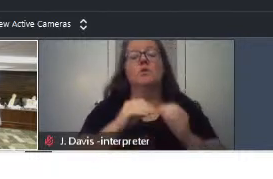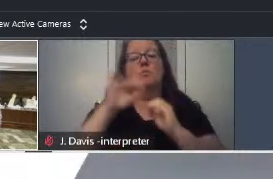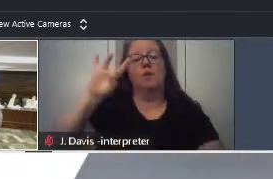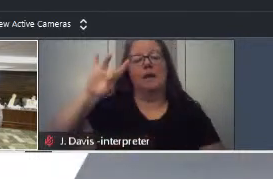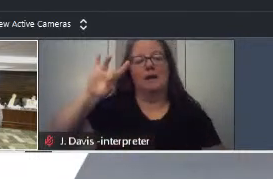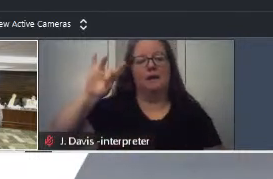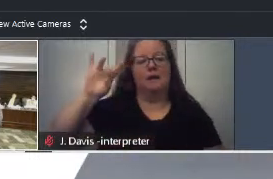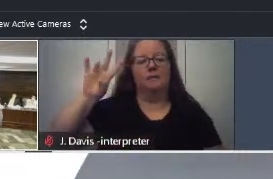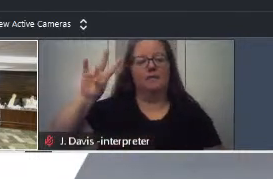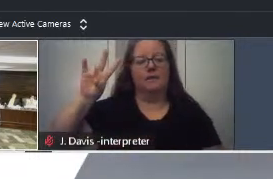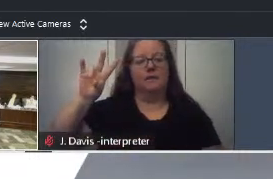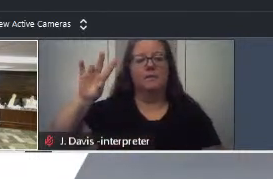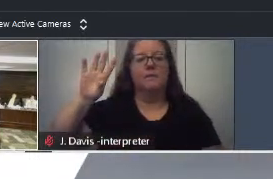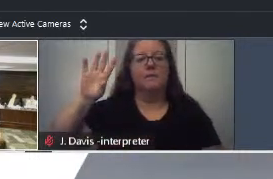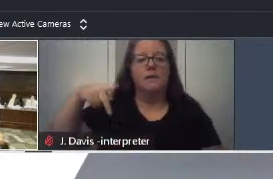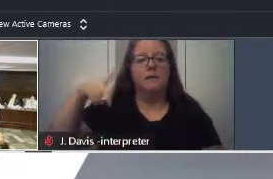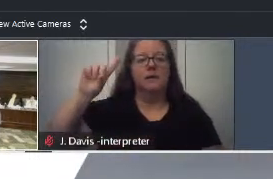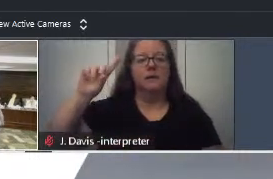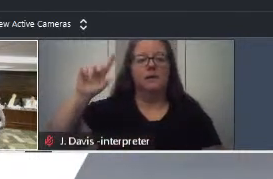PD 21-13,